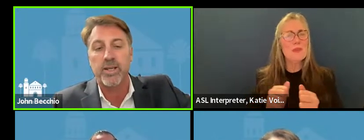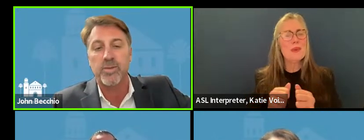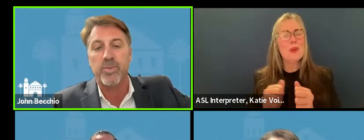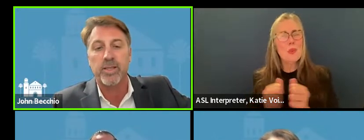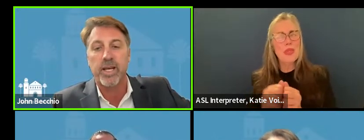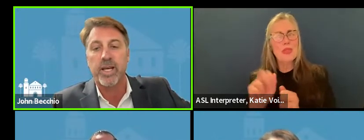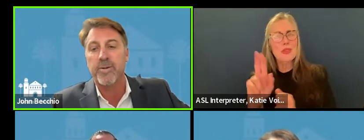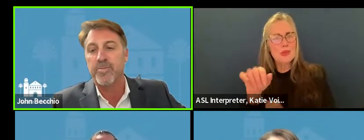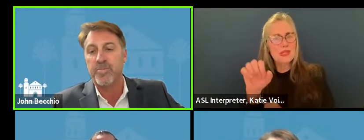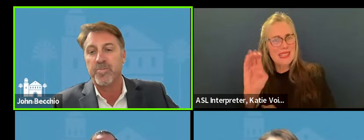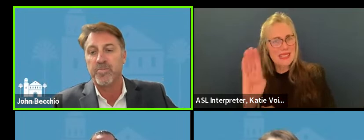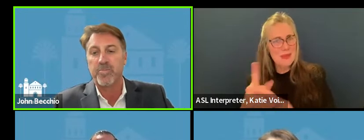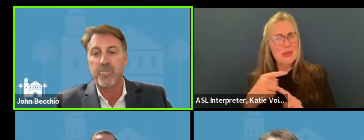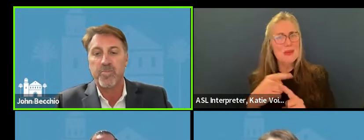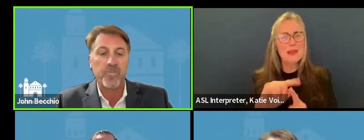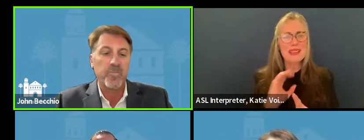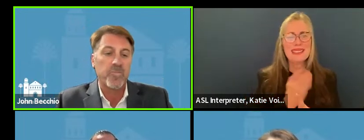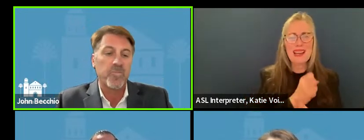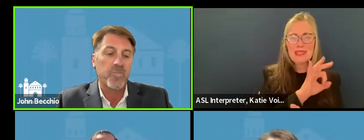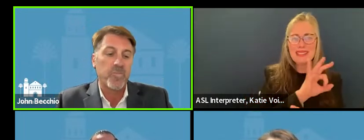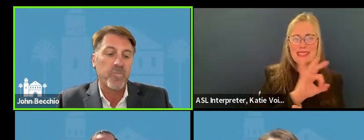more details about that.